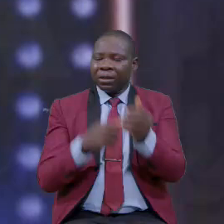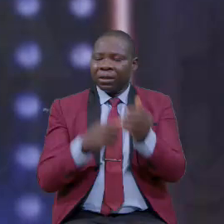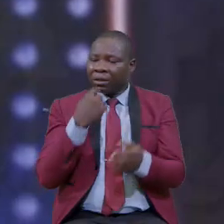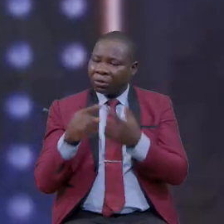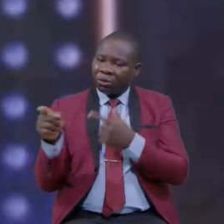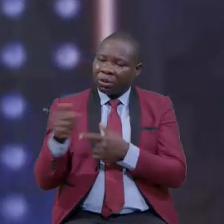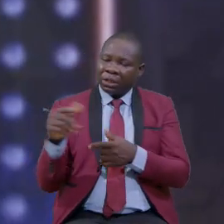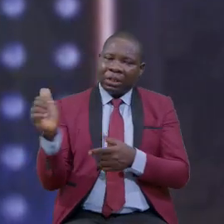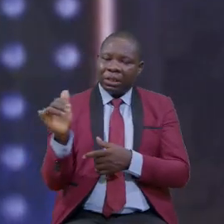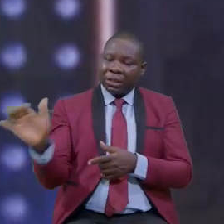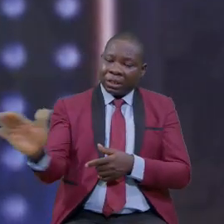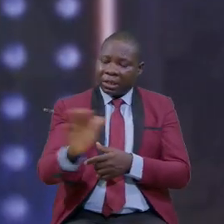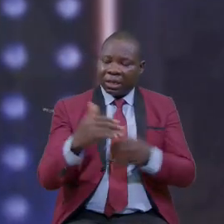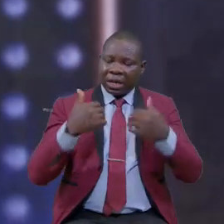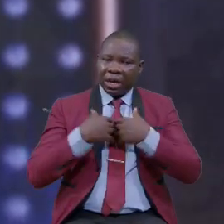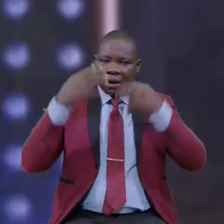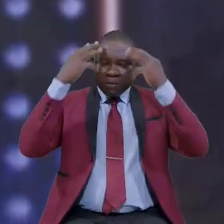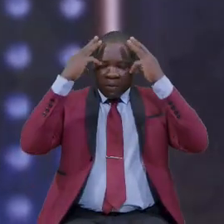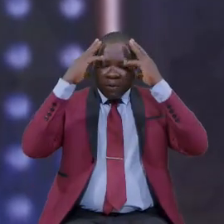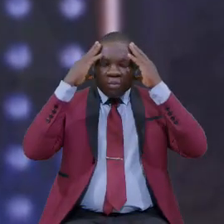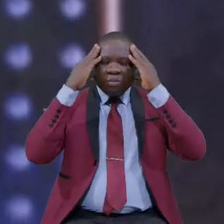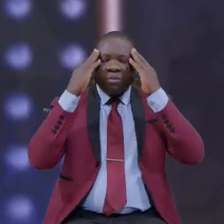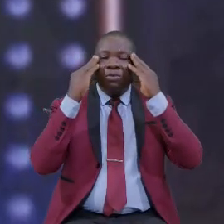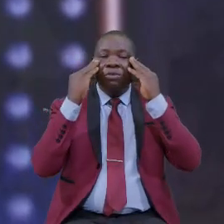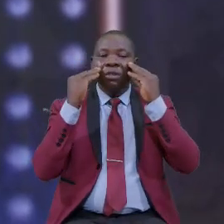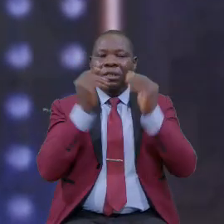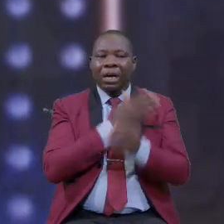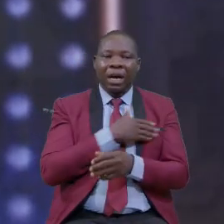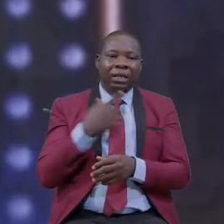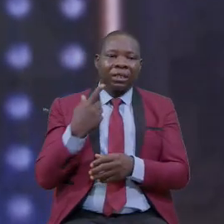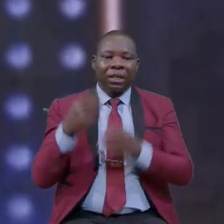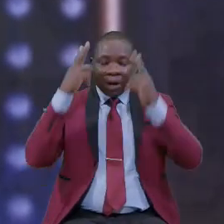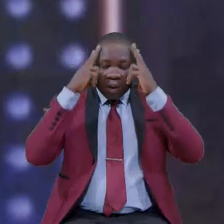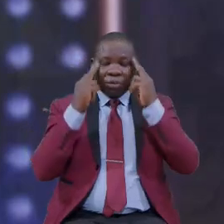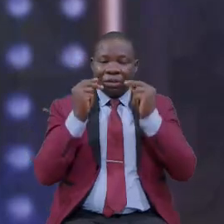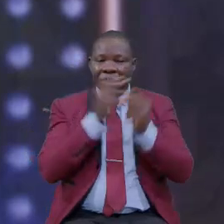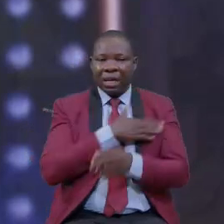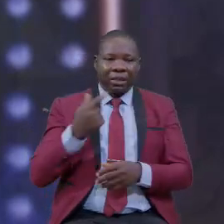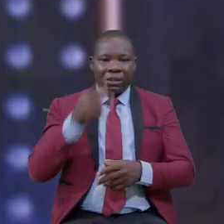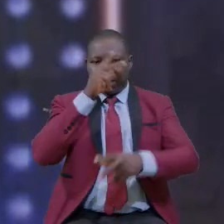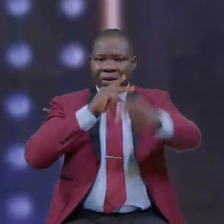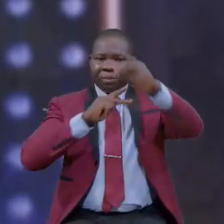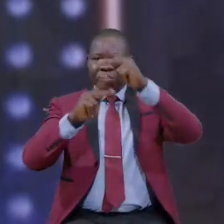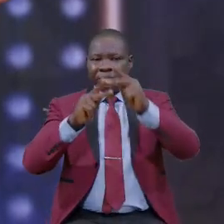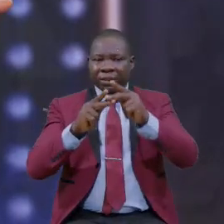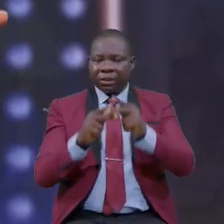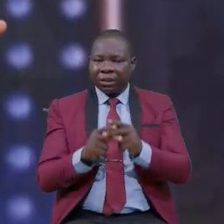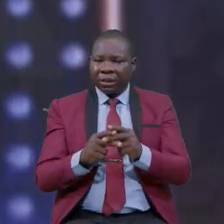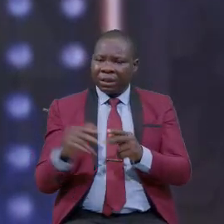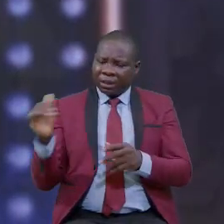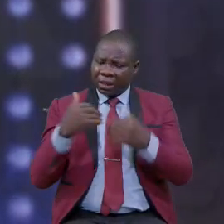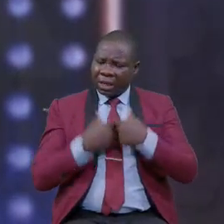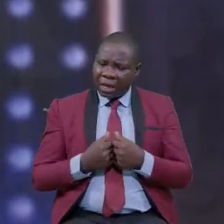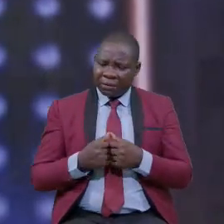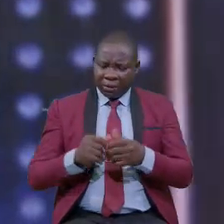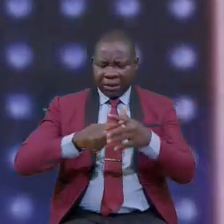mean they have Genesis Exodus Leviticus Numbers theonomy they have Moses and they have the